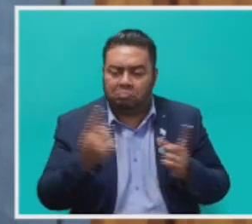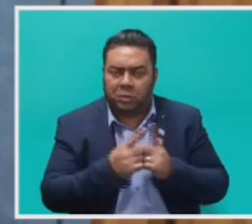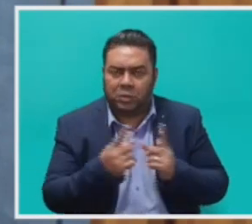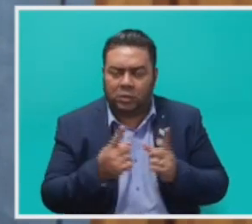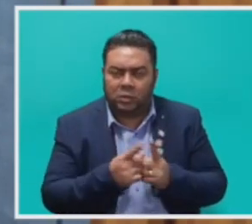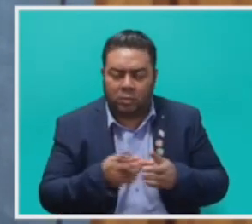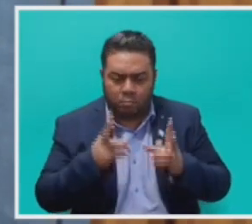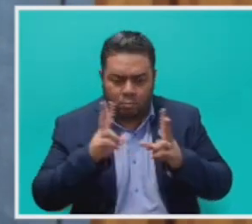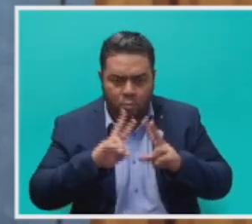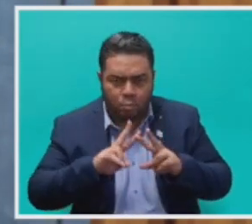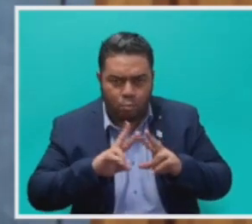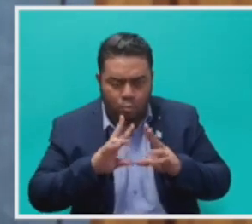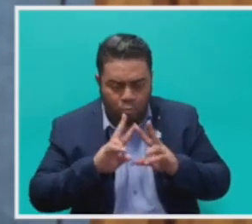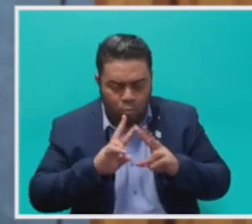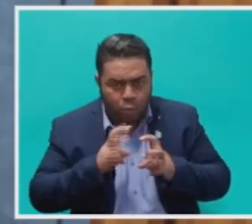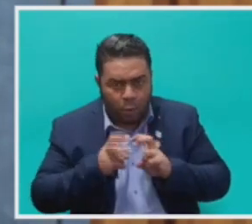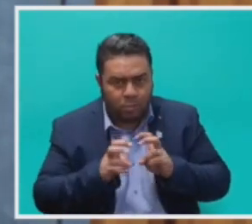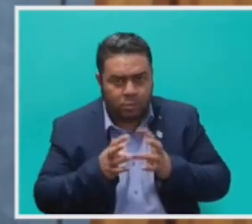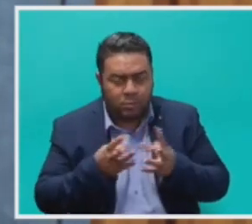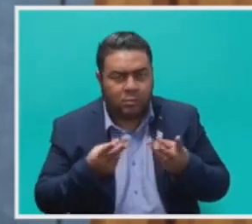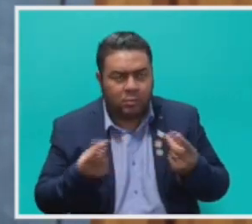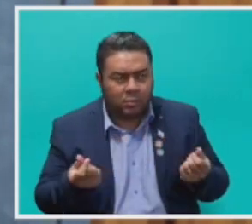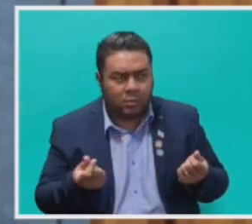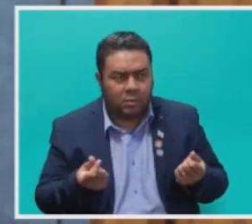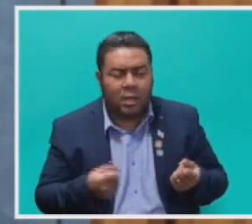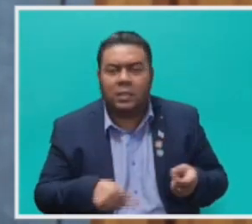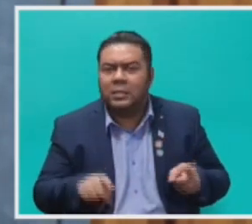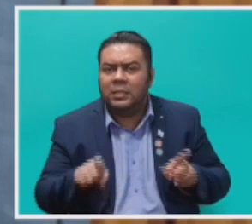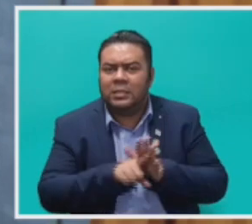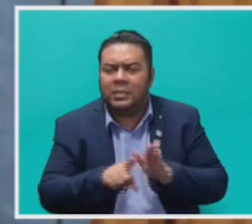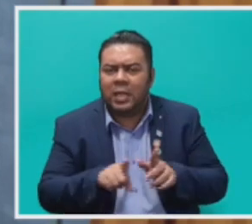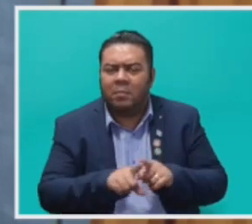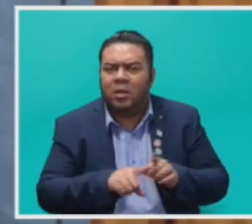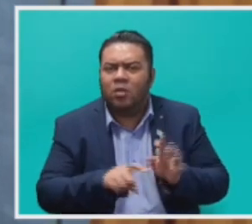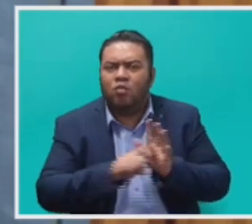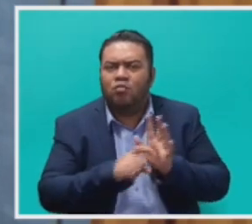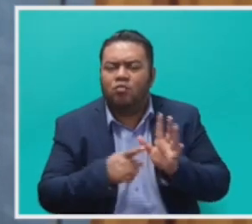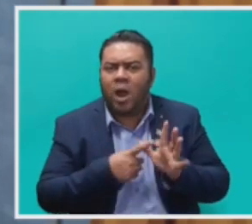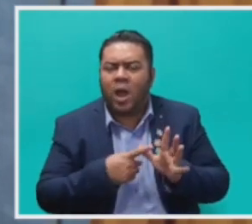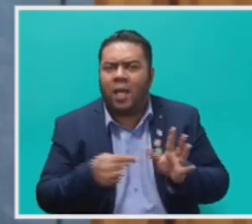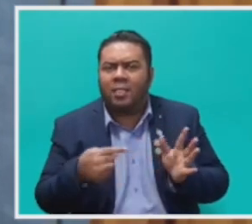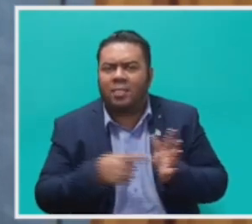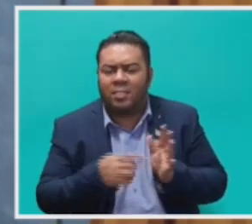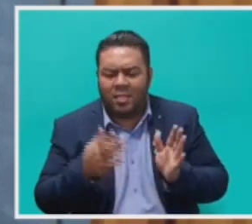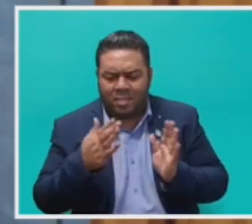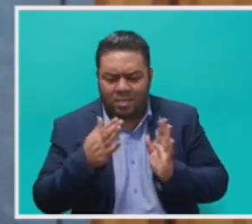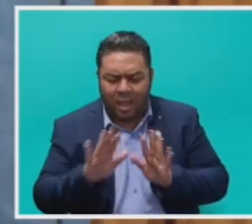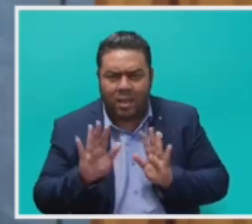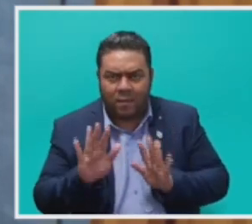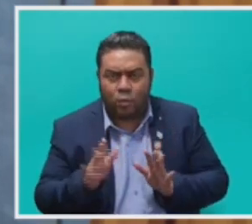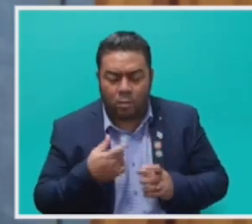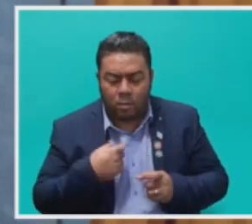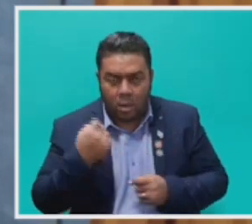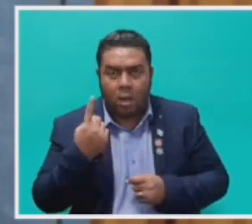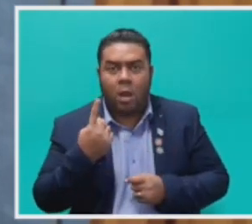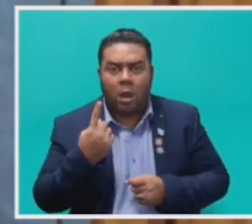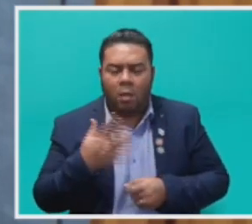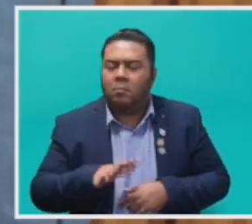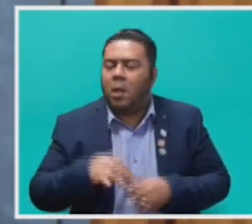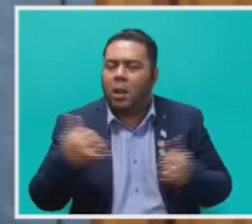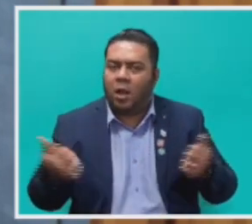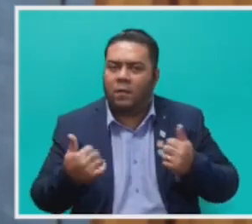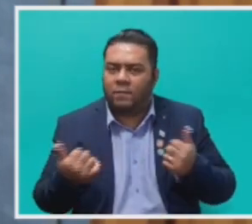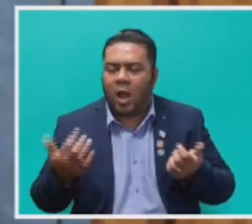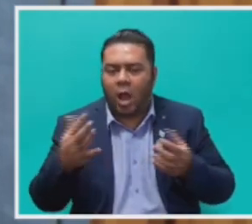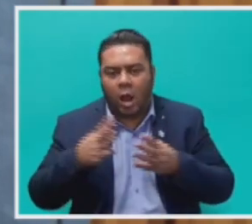own. I saw similar sentiments in Ra and Televu, making me, an Indo-Fijian, realize there are a lot of unresolved